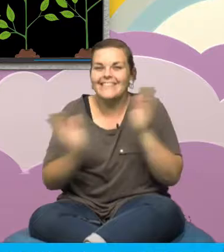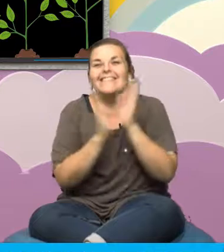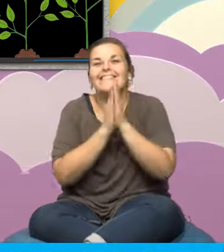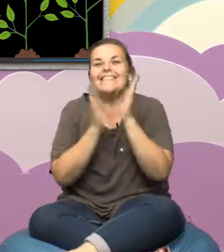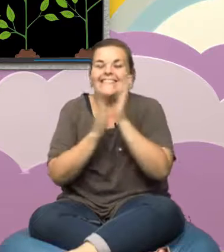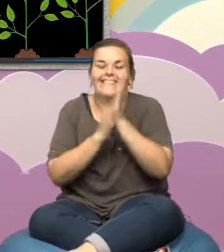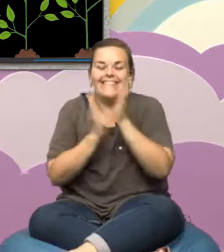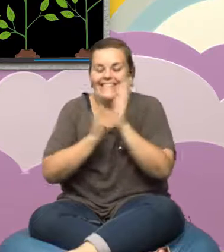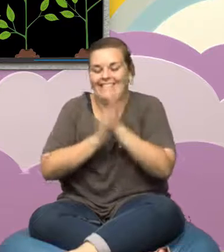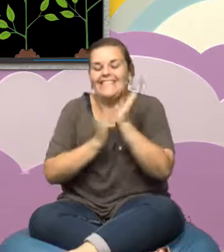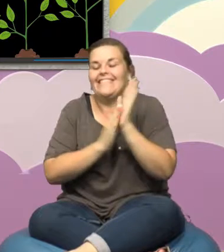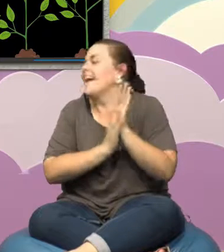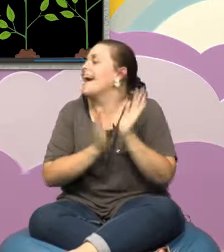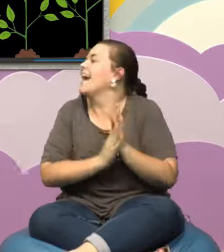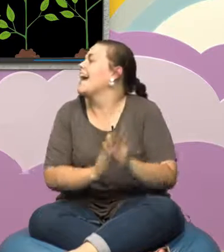out.